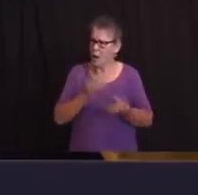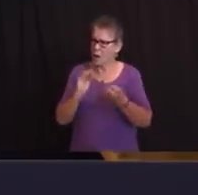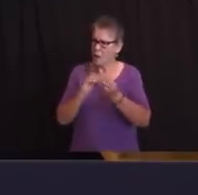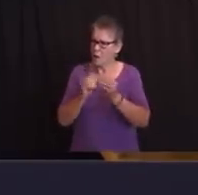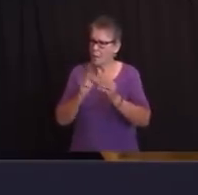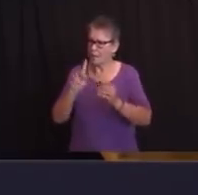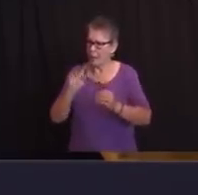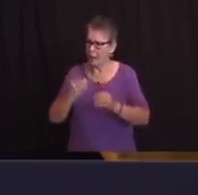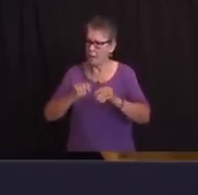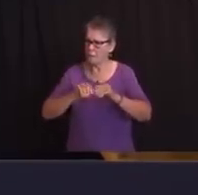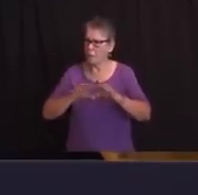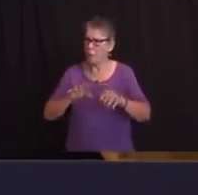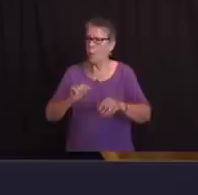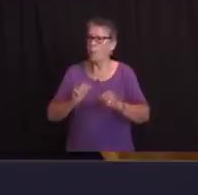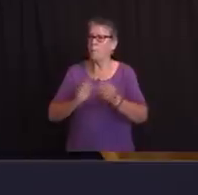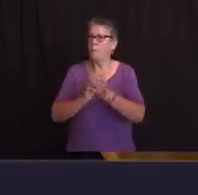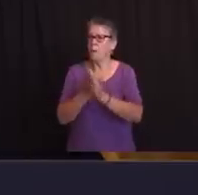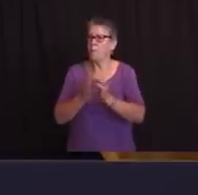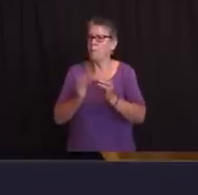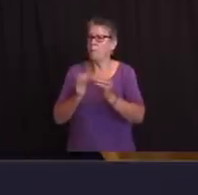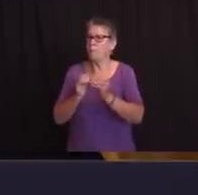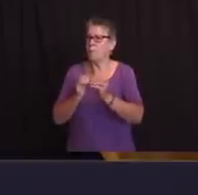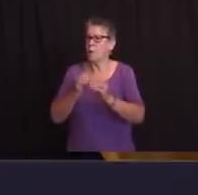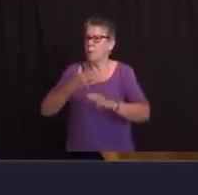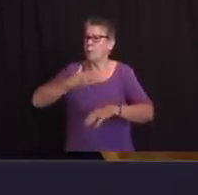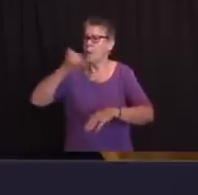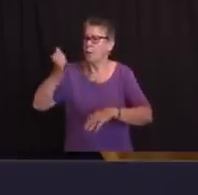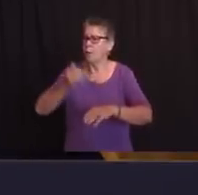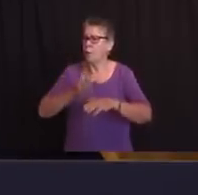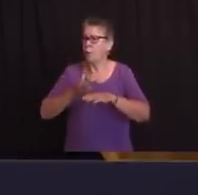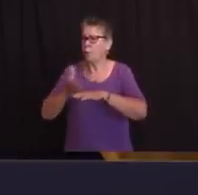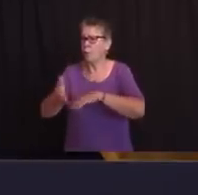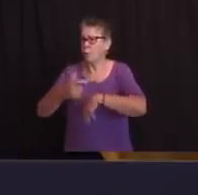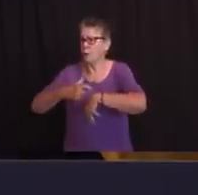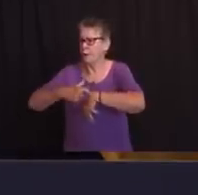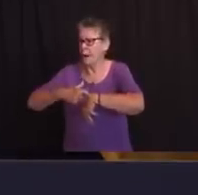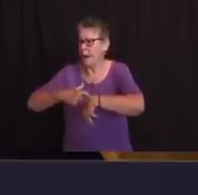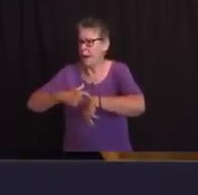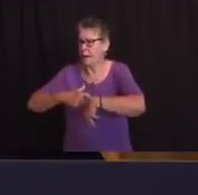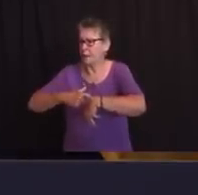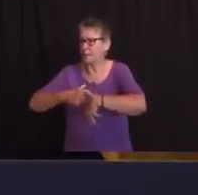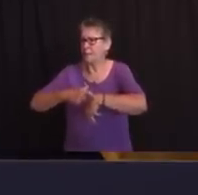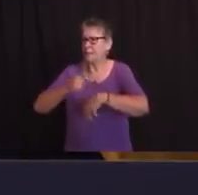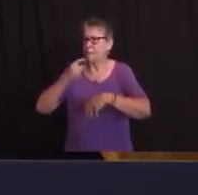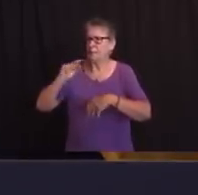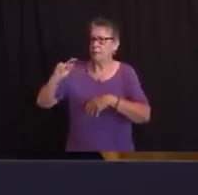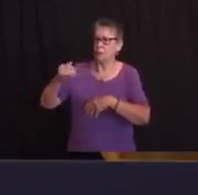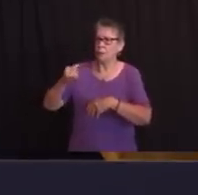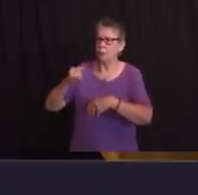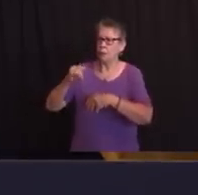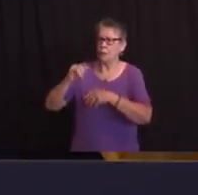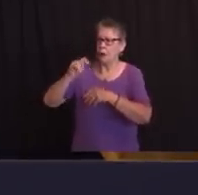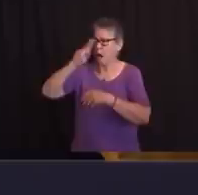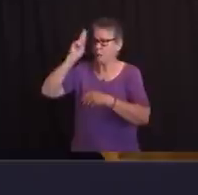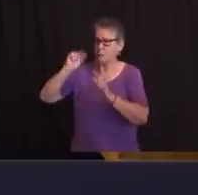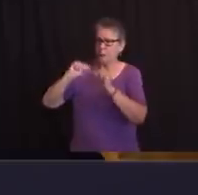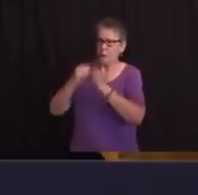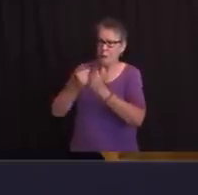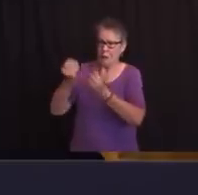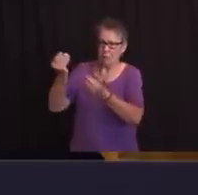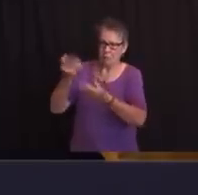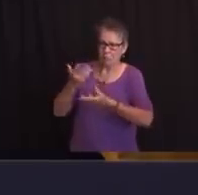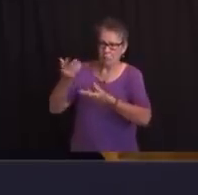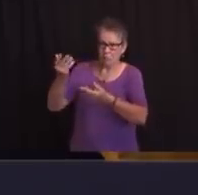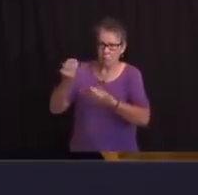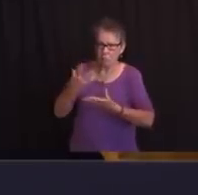can get it, right, as the Hospital Association can deliver the information we need. Thank you. Dave, good afternoon. Take us home. Hi, Governor.